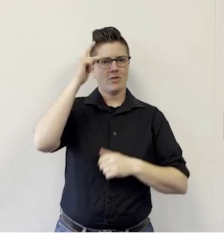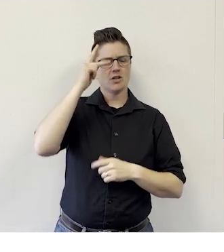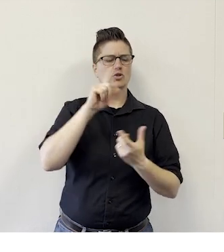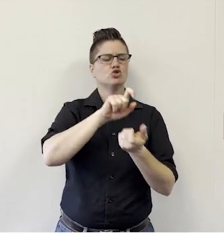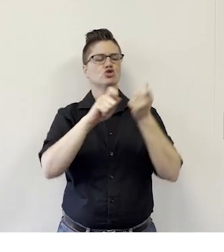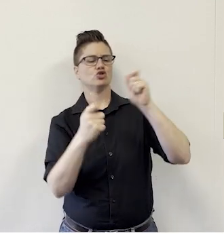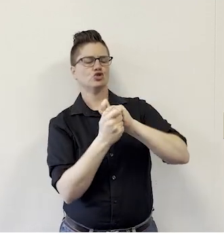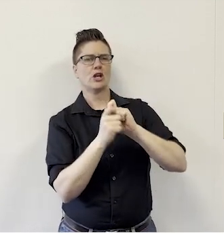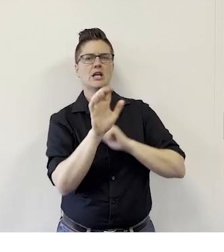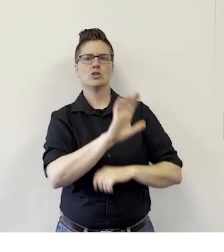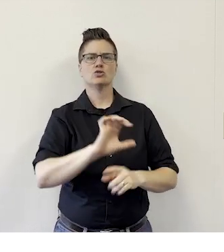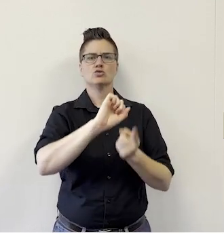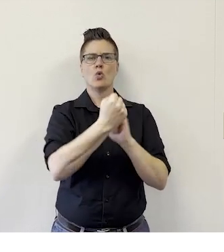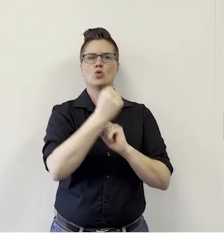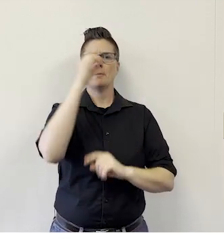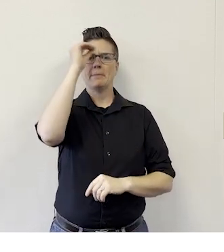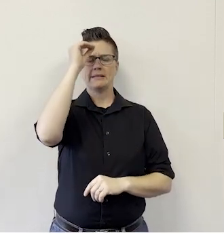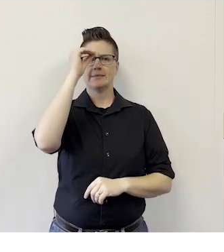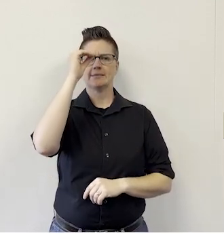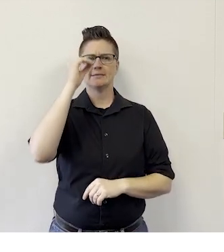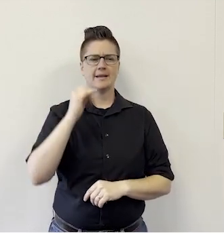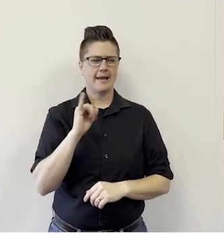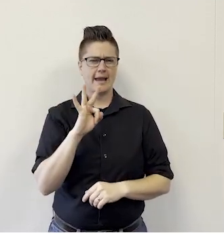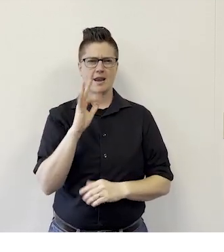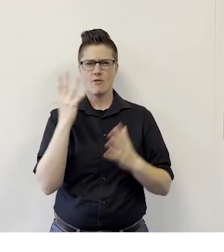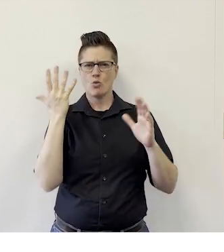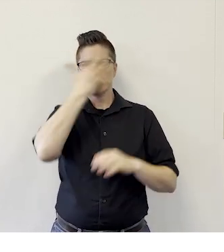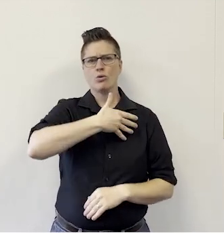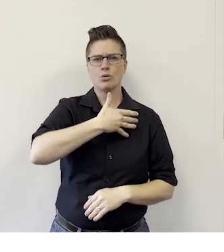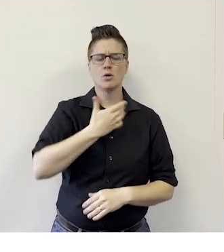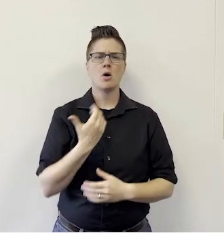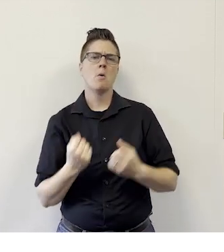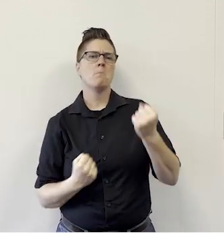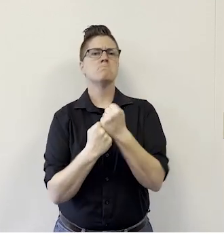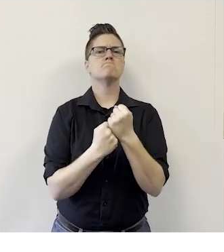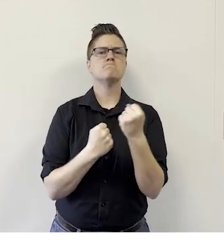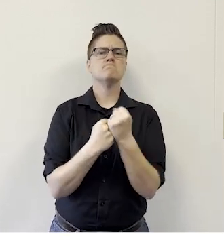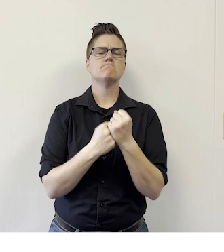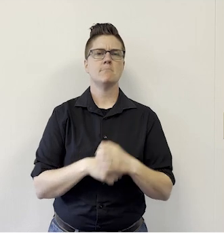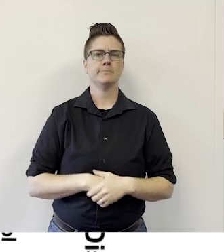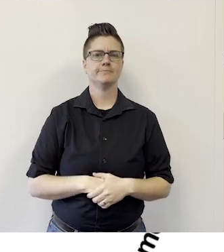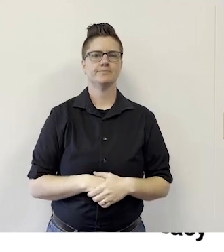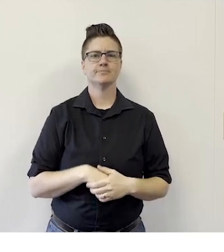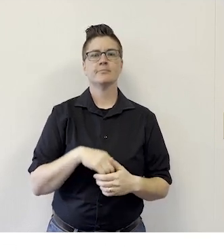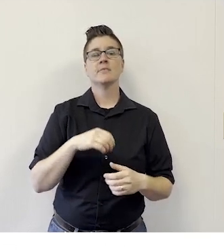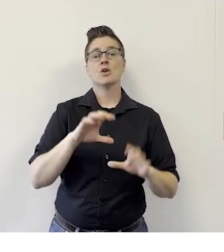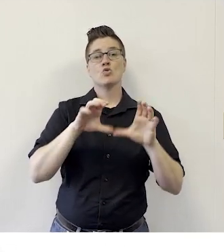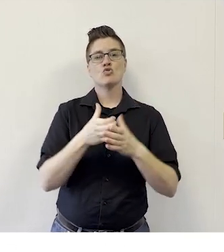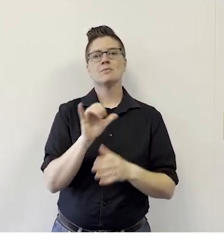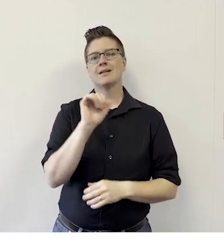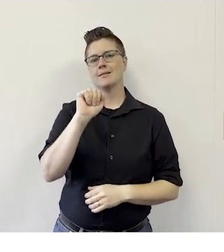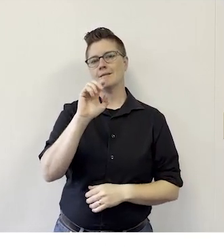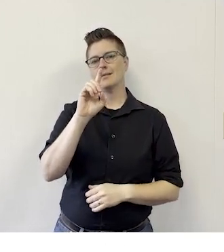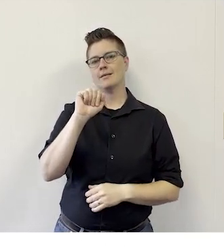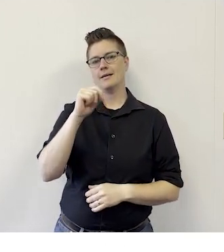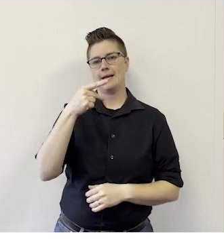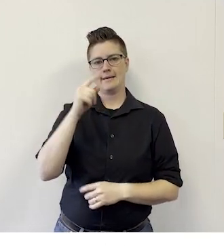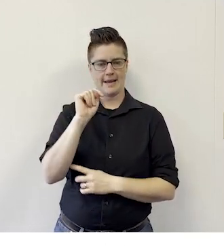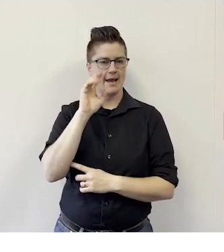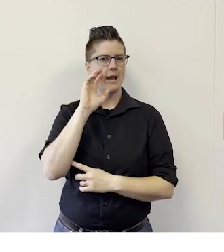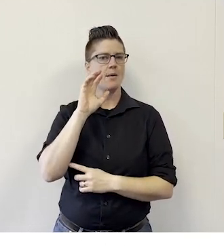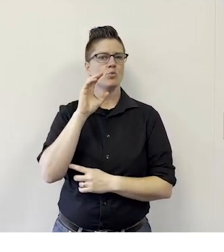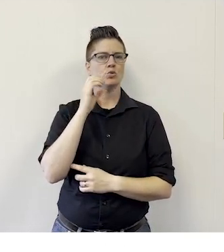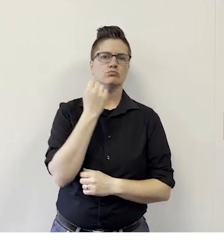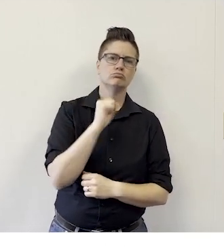strives to change social opinion and stand up against overlooked injustice. Activist groups like ADAPT